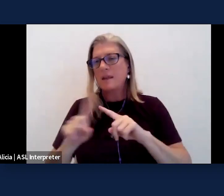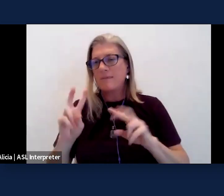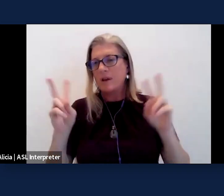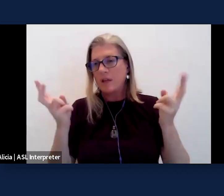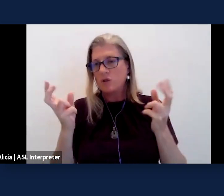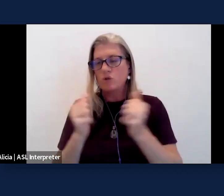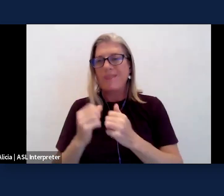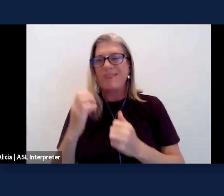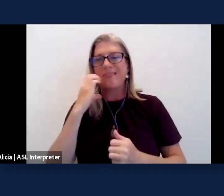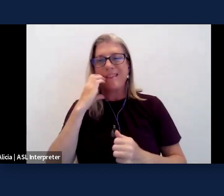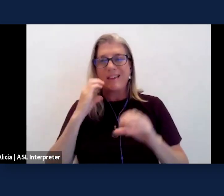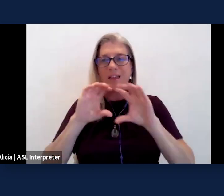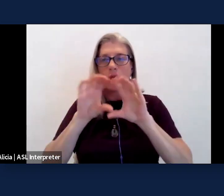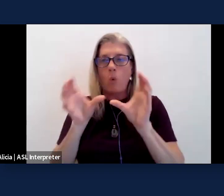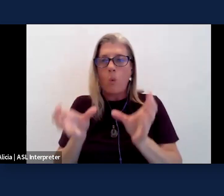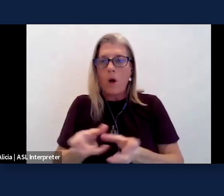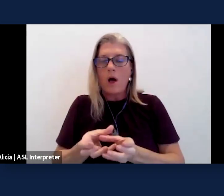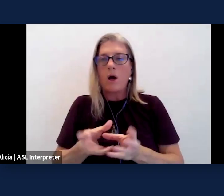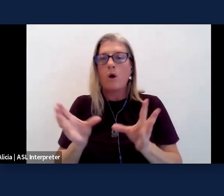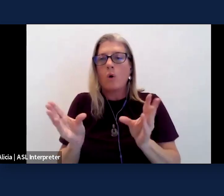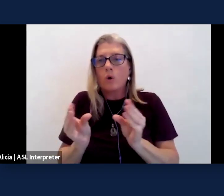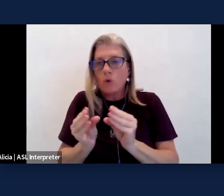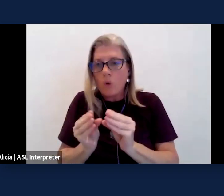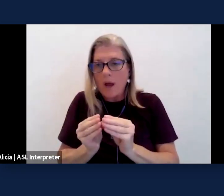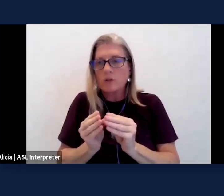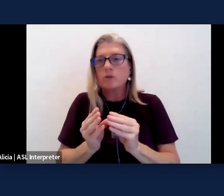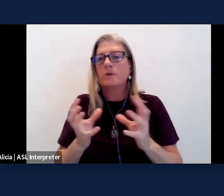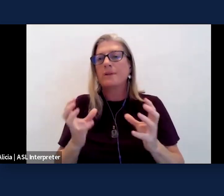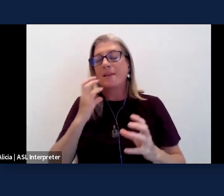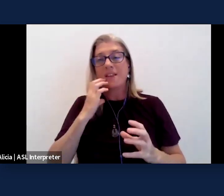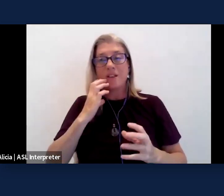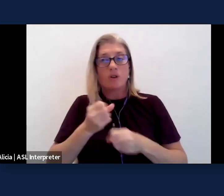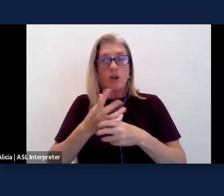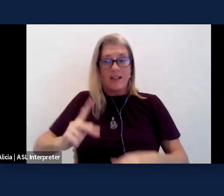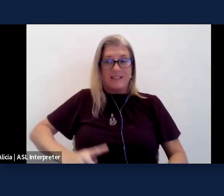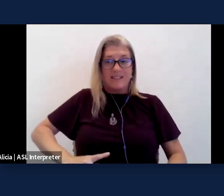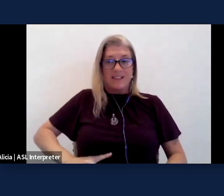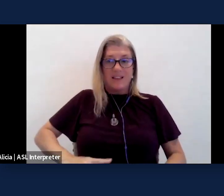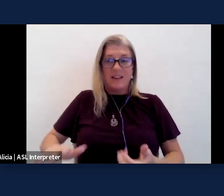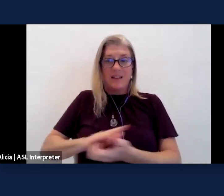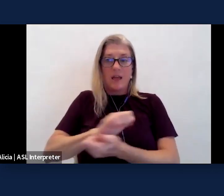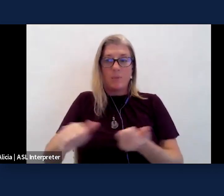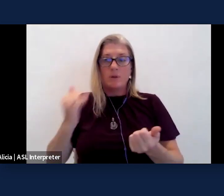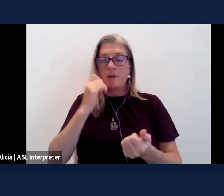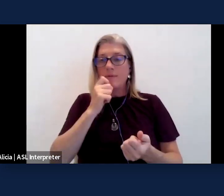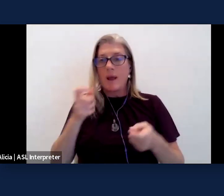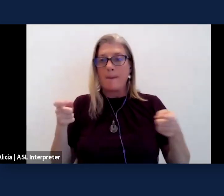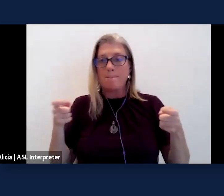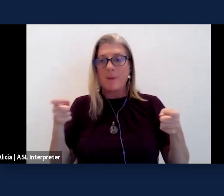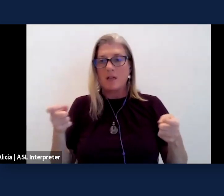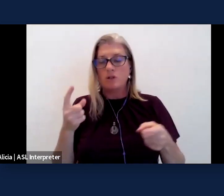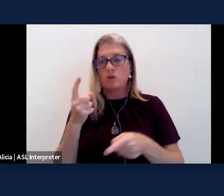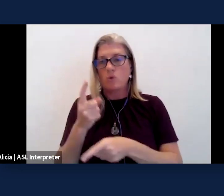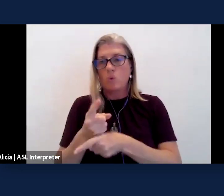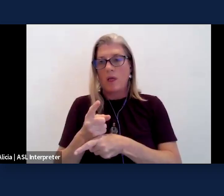contracture, shrinking of the bladder. Could also lead to potentially kidney damage if not managed appropriately, or even